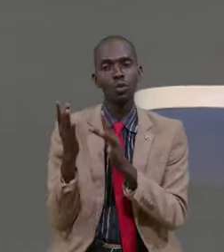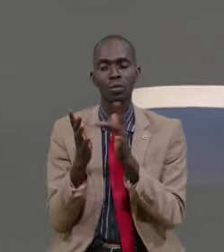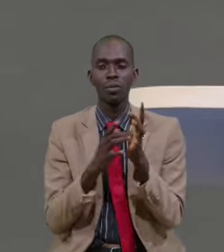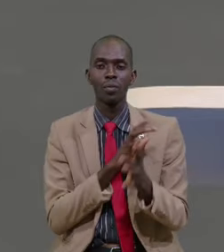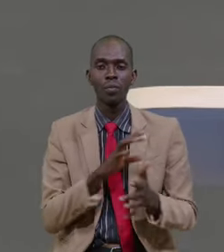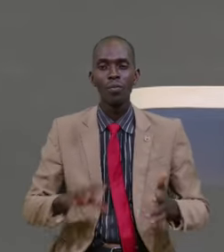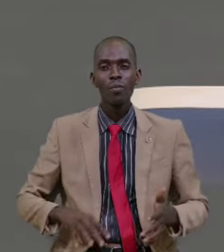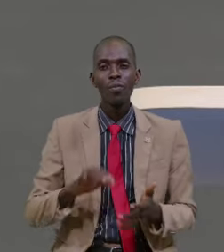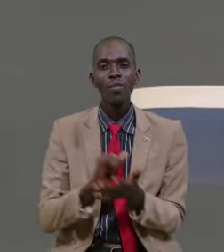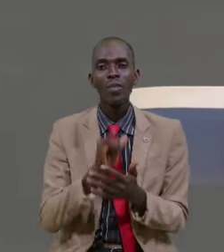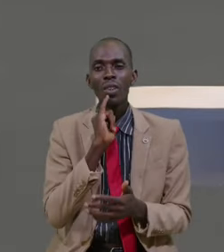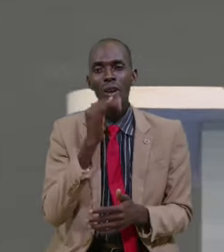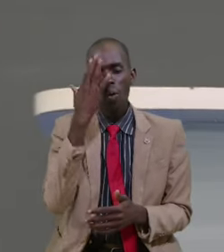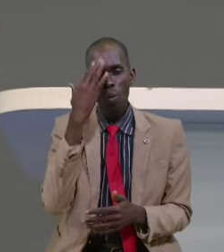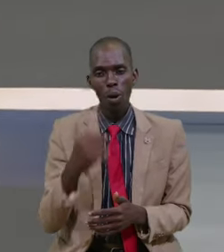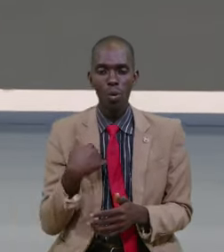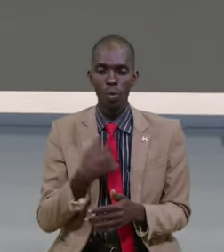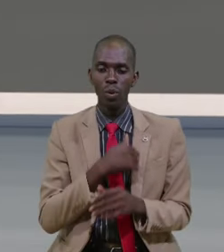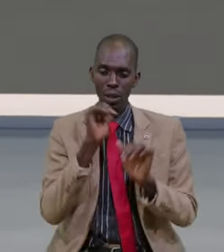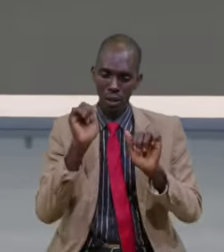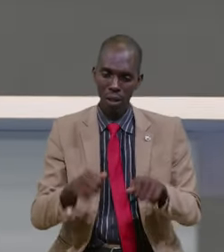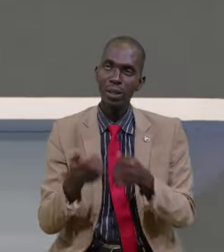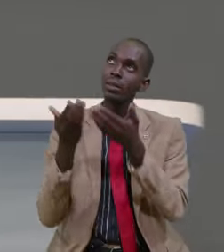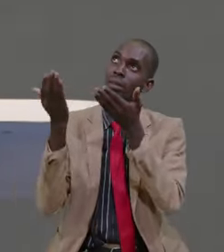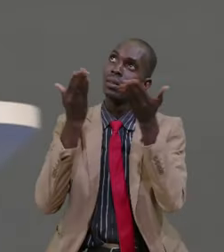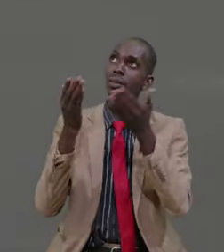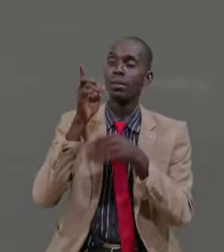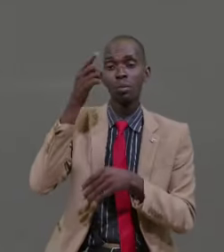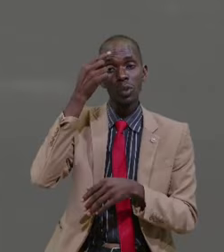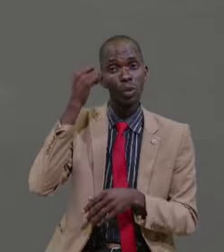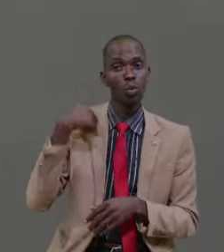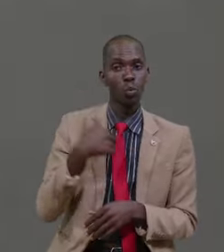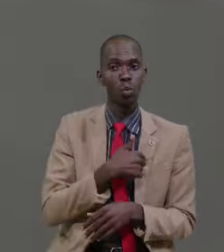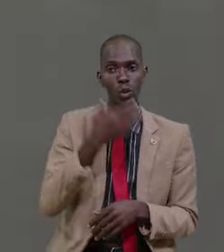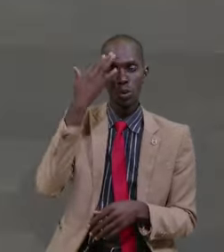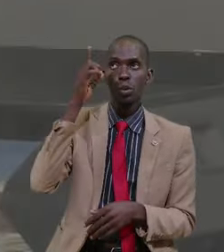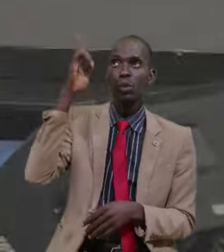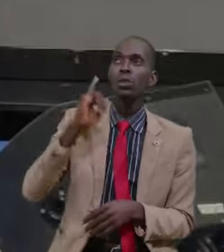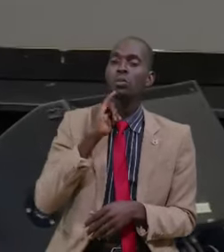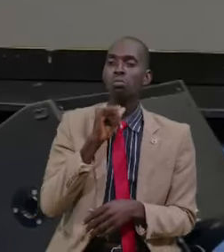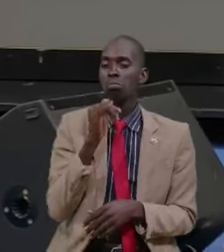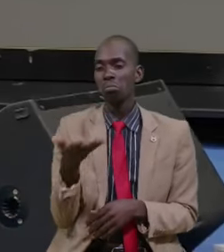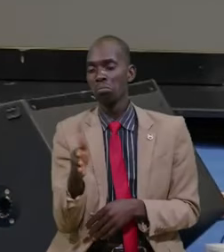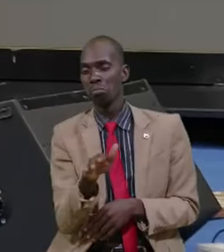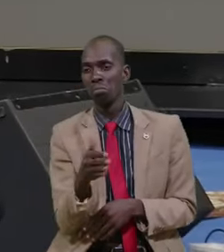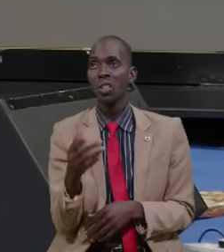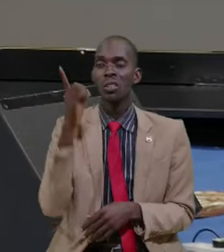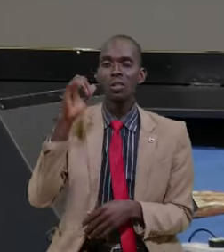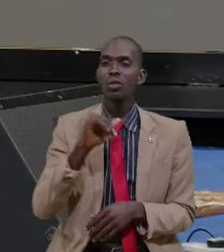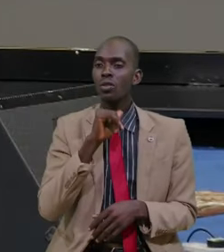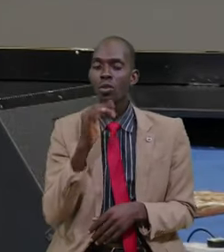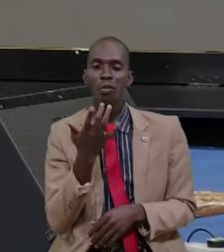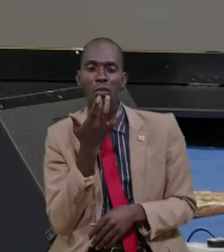why we can serve him, because we know he is not partial. He does not make discrimination.